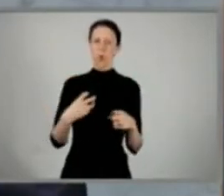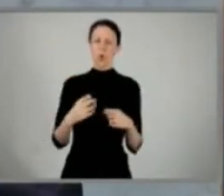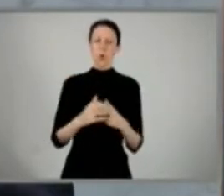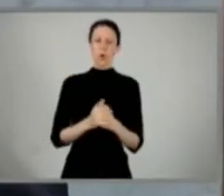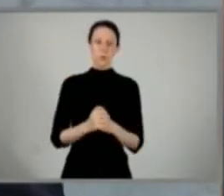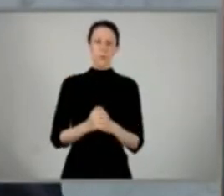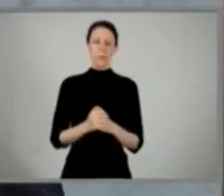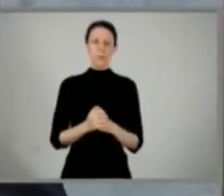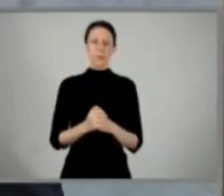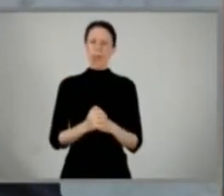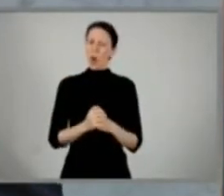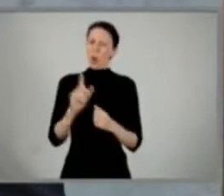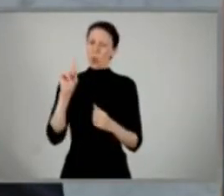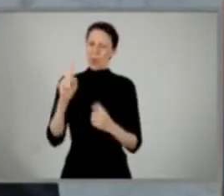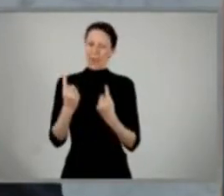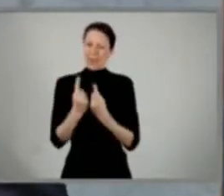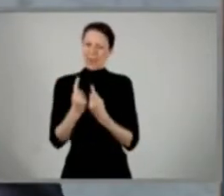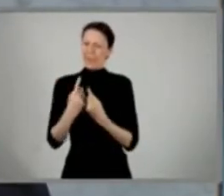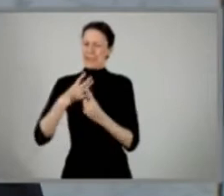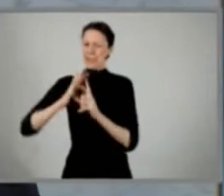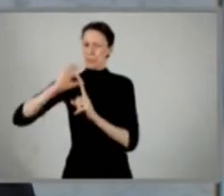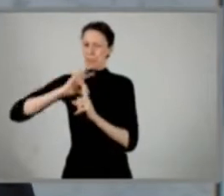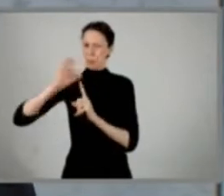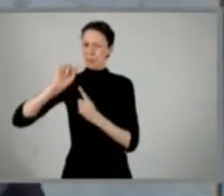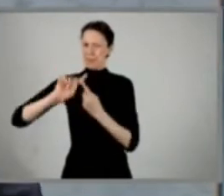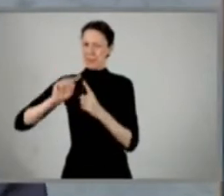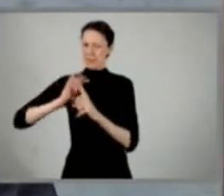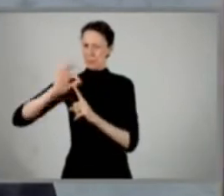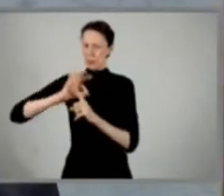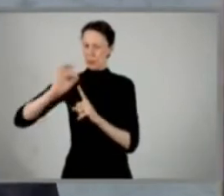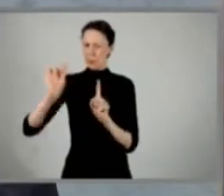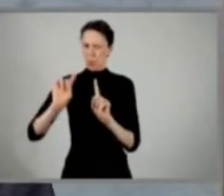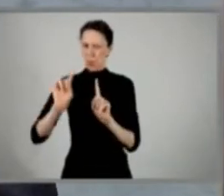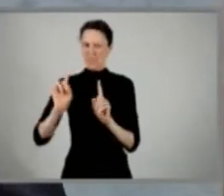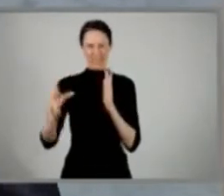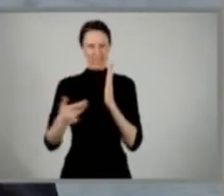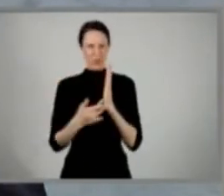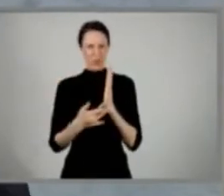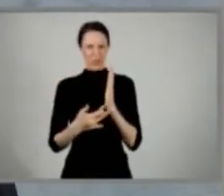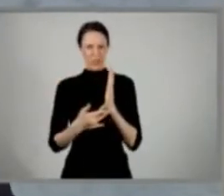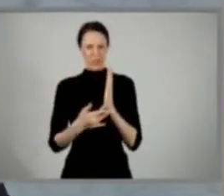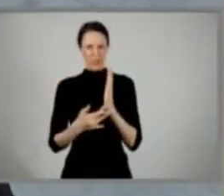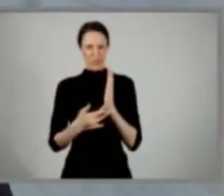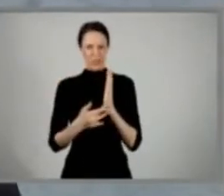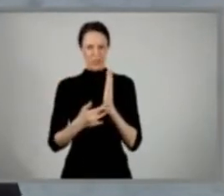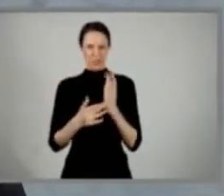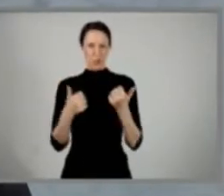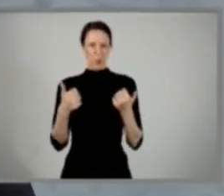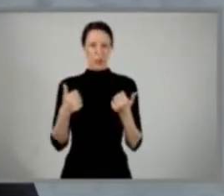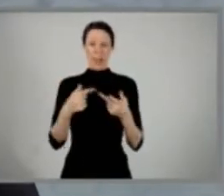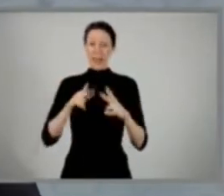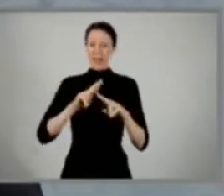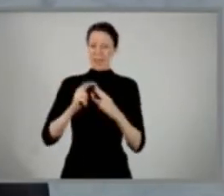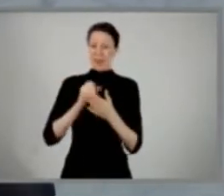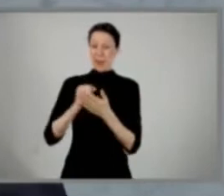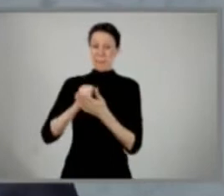technology. Because if numbers are high, when numbers are low, everything's easy. But if numbers are